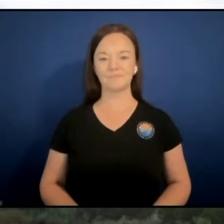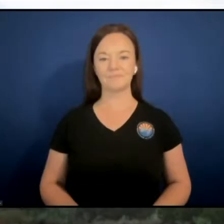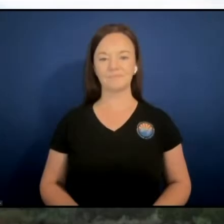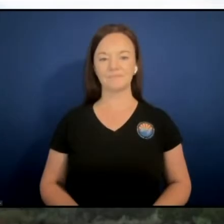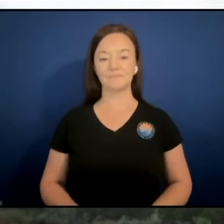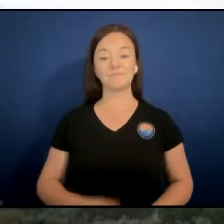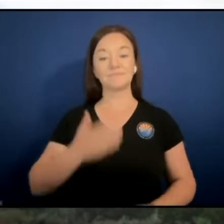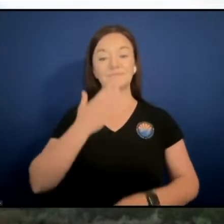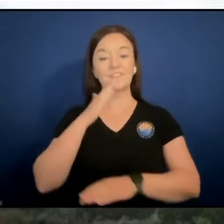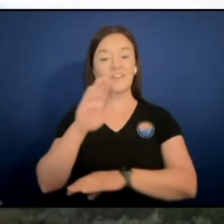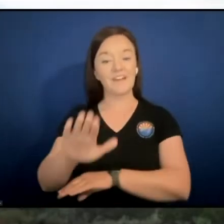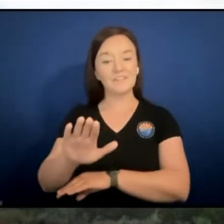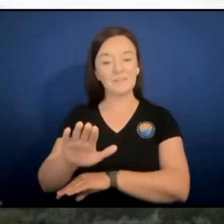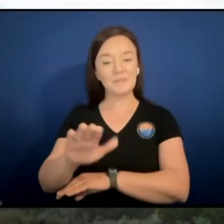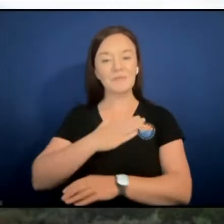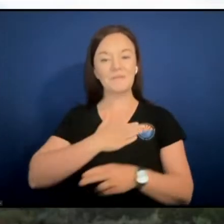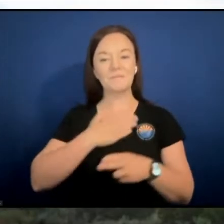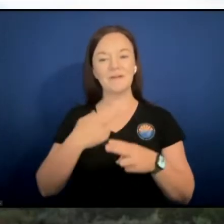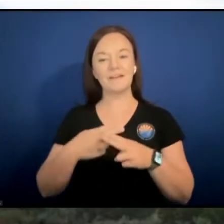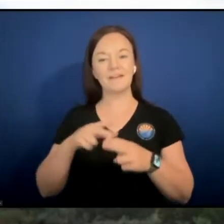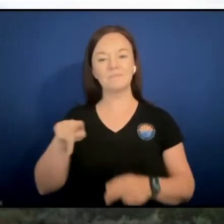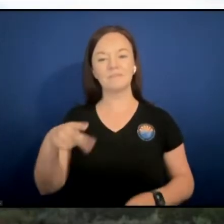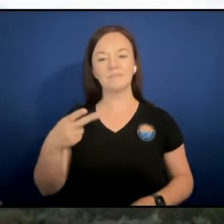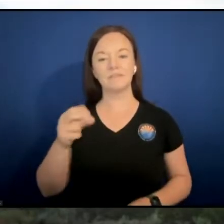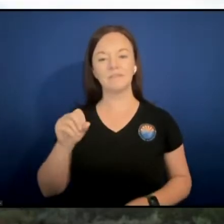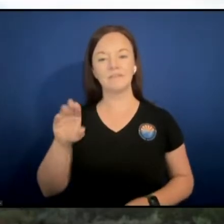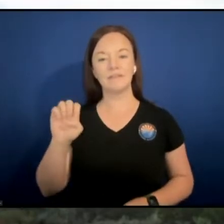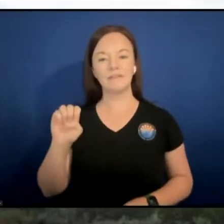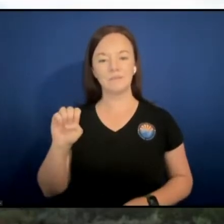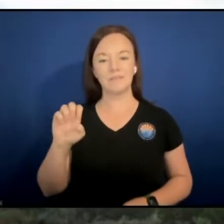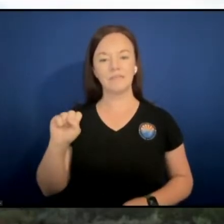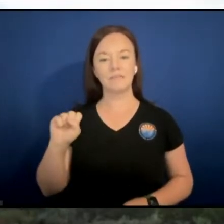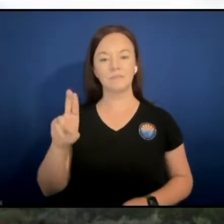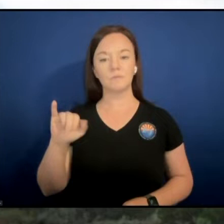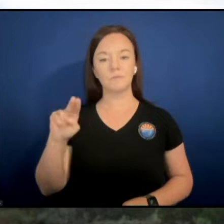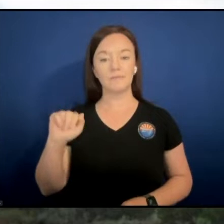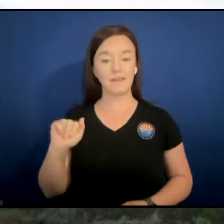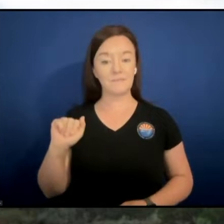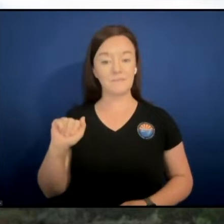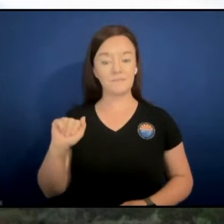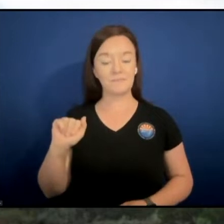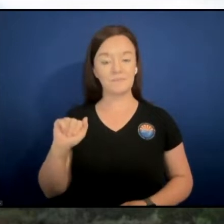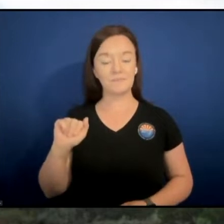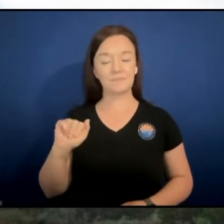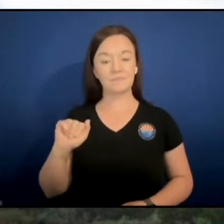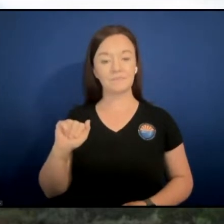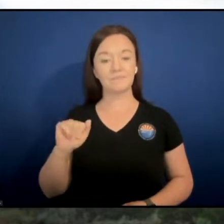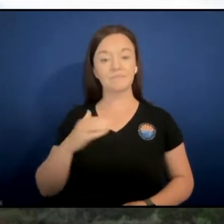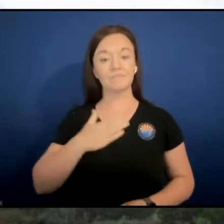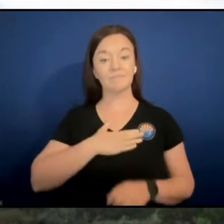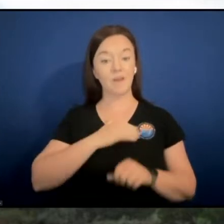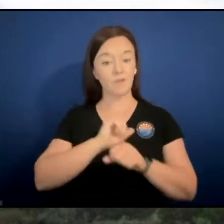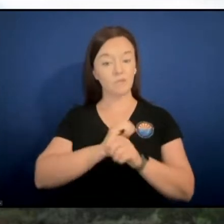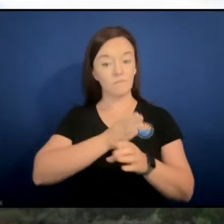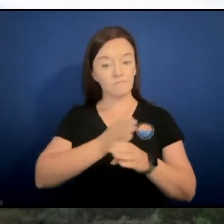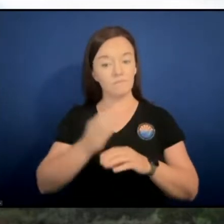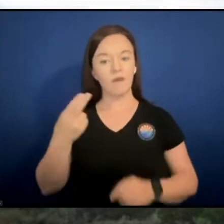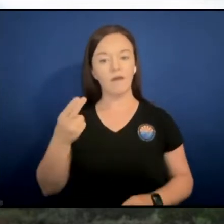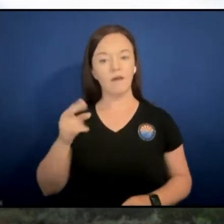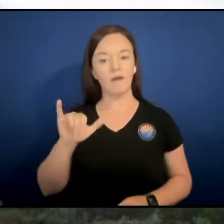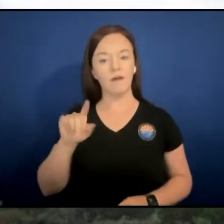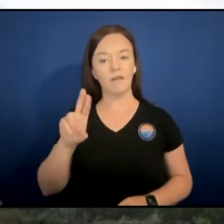Good afternoon. My name is Pheobe Suina, and I am a hydrologist and